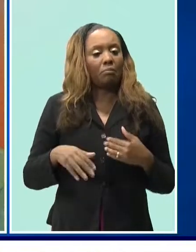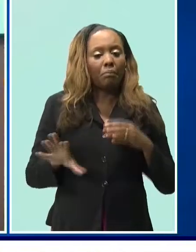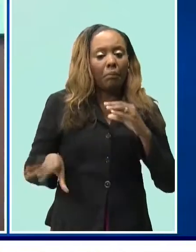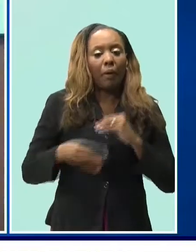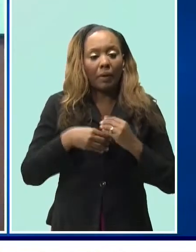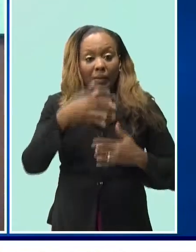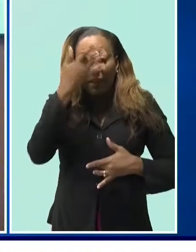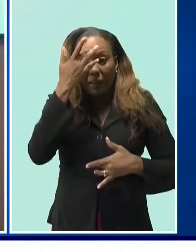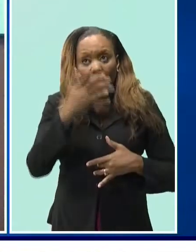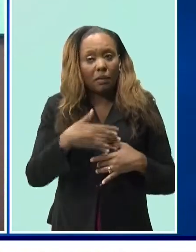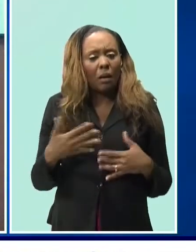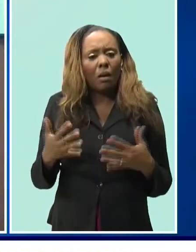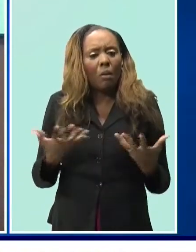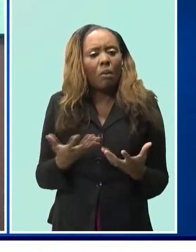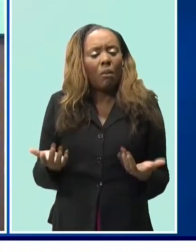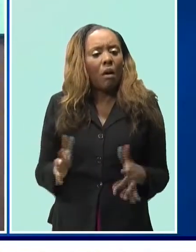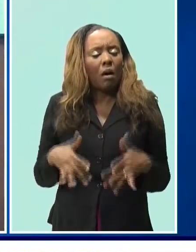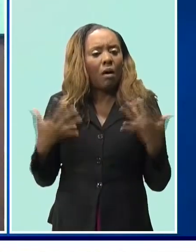nature?